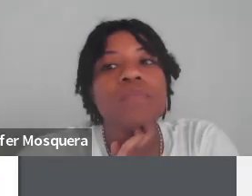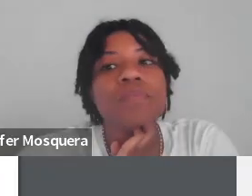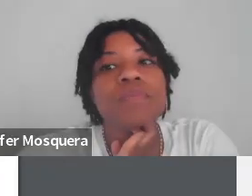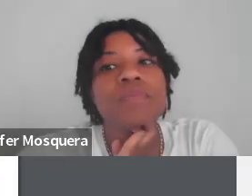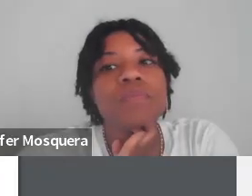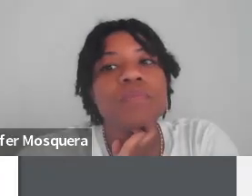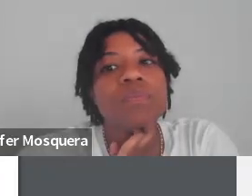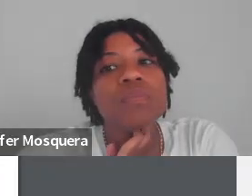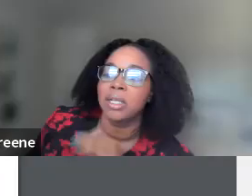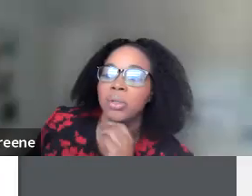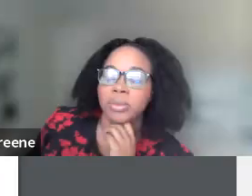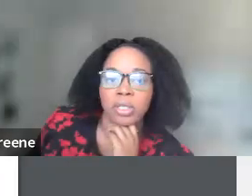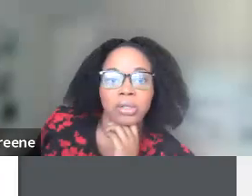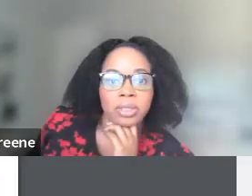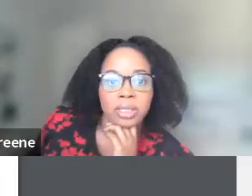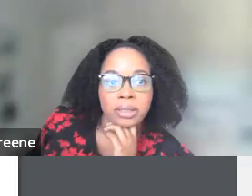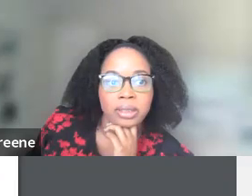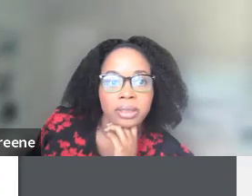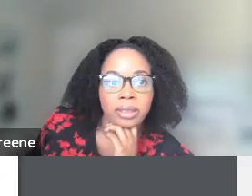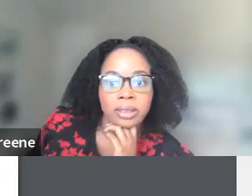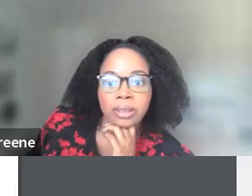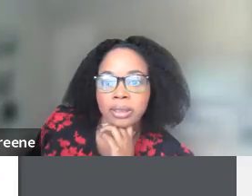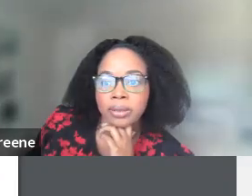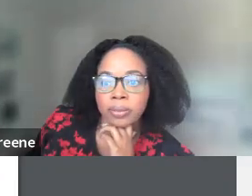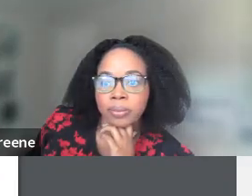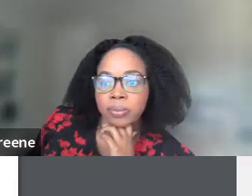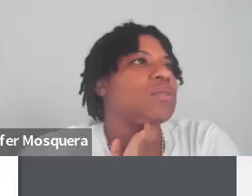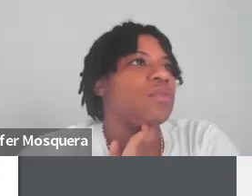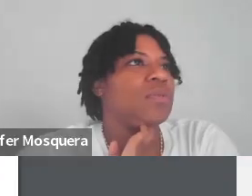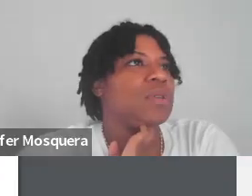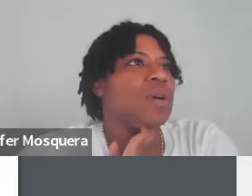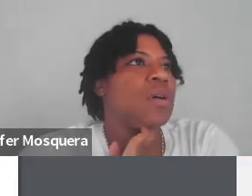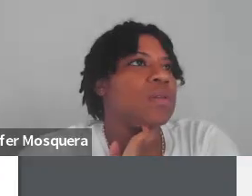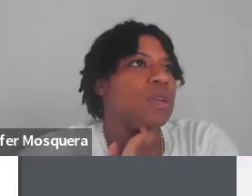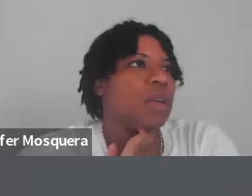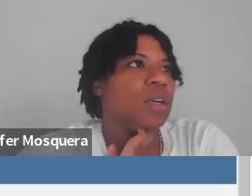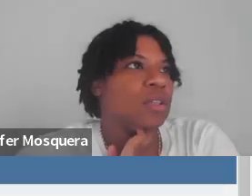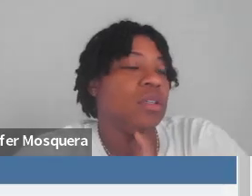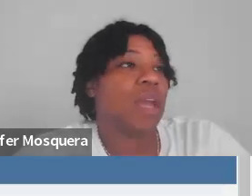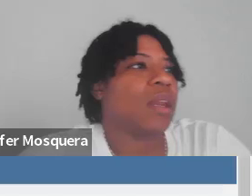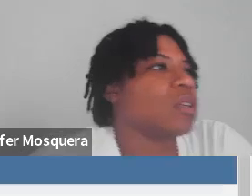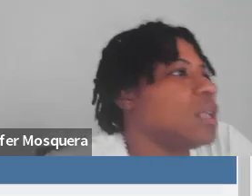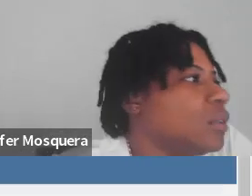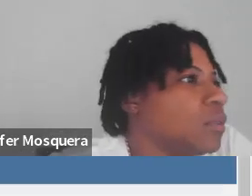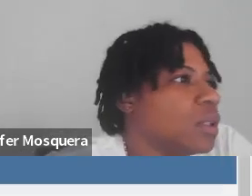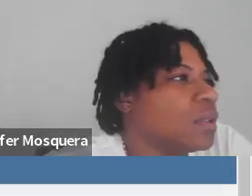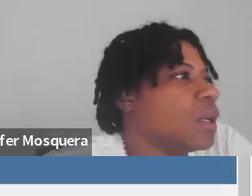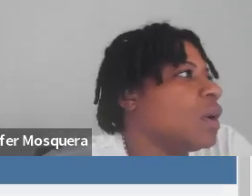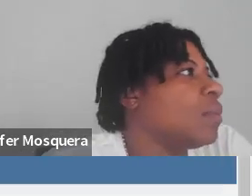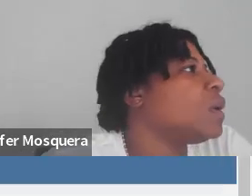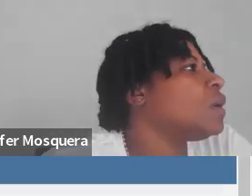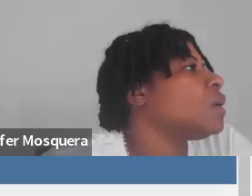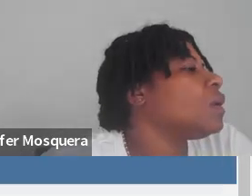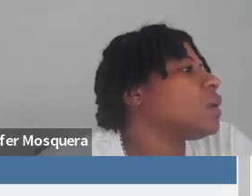they were specifically trying to download results. Okay, so yeah, so for results, you can actually download